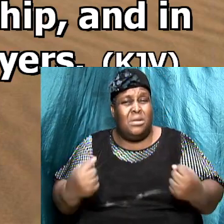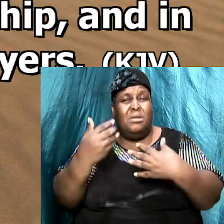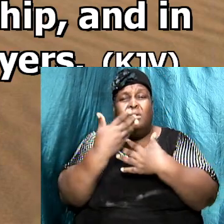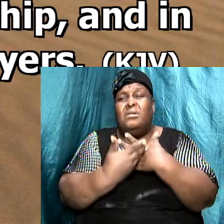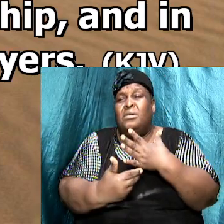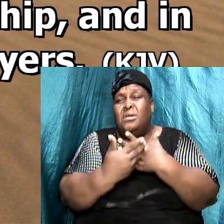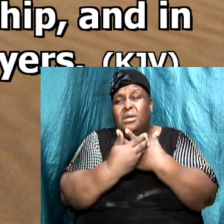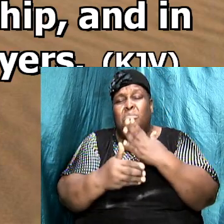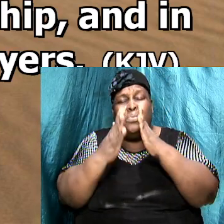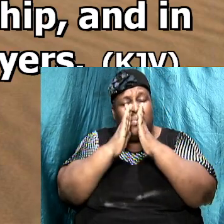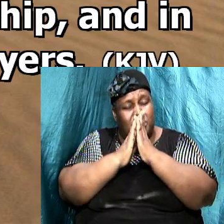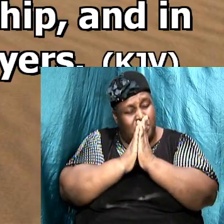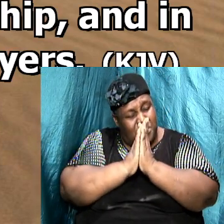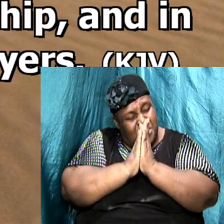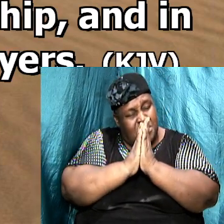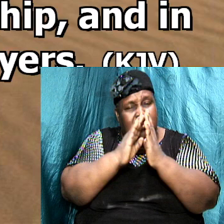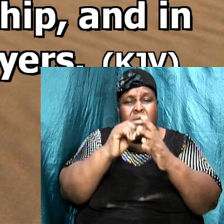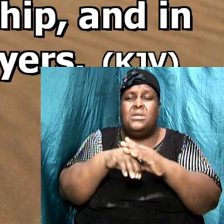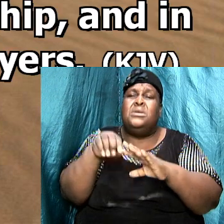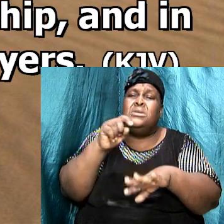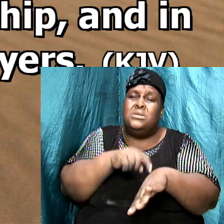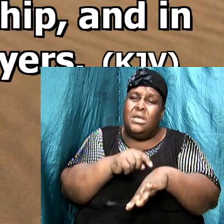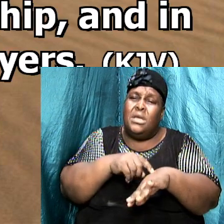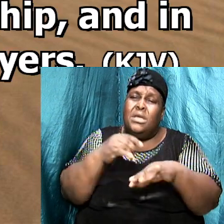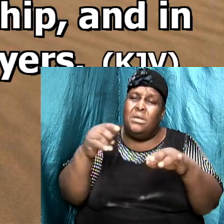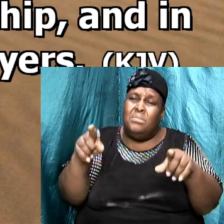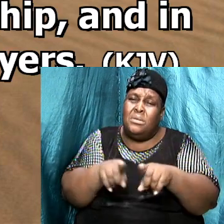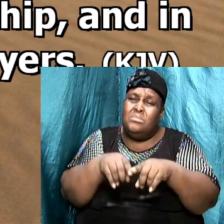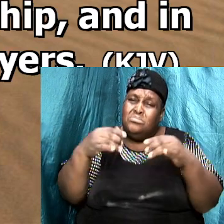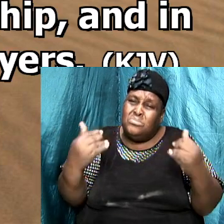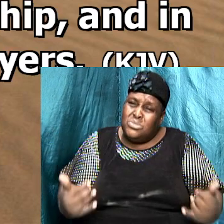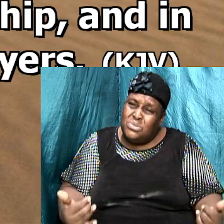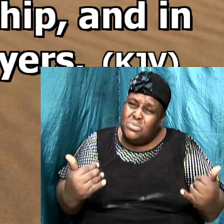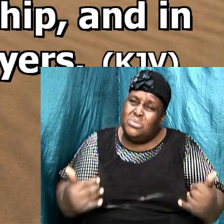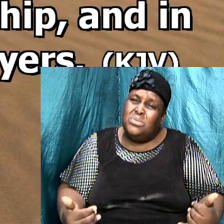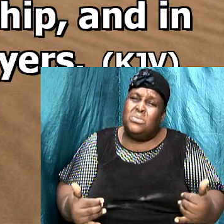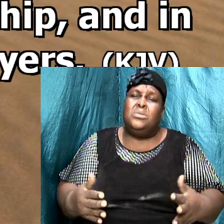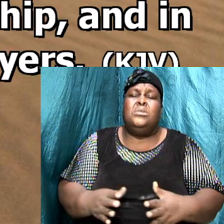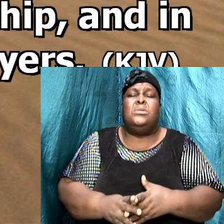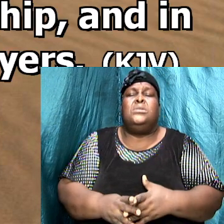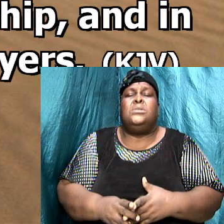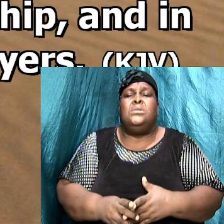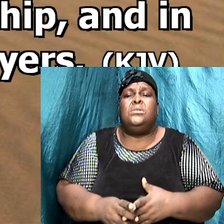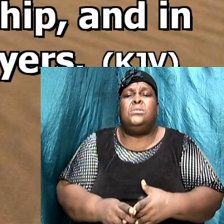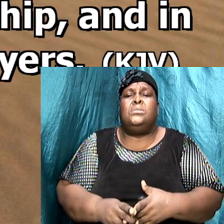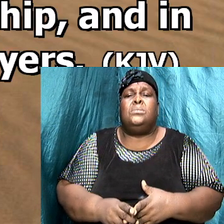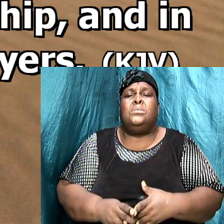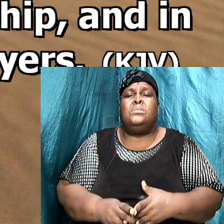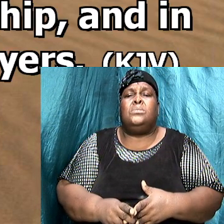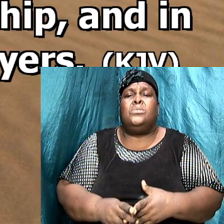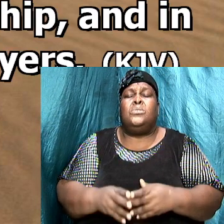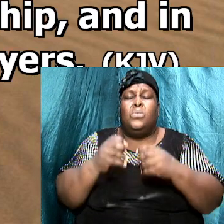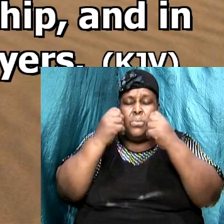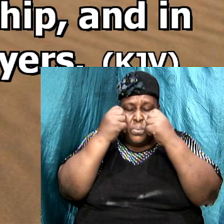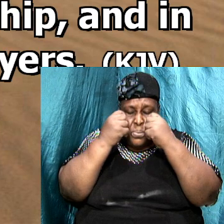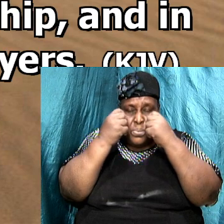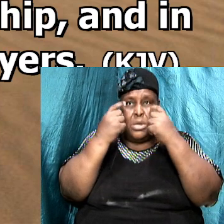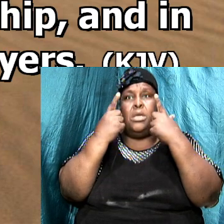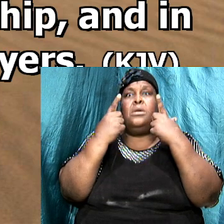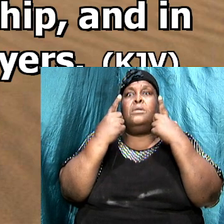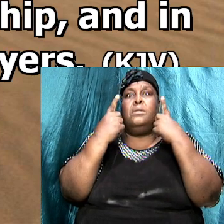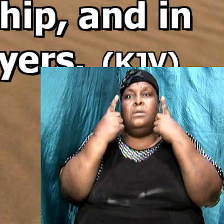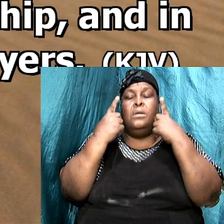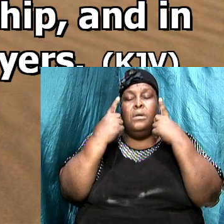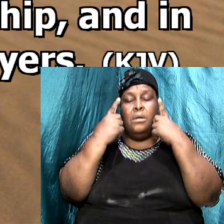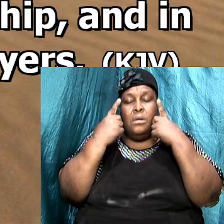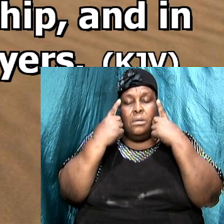God. In a time like this, we better get up out of the bed. I just train a little bit.